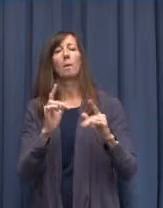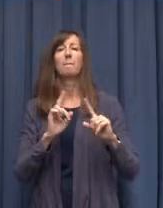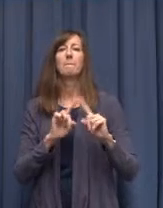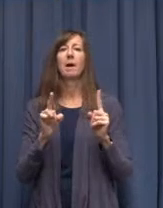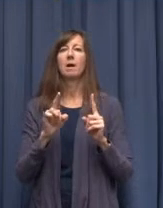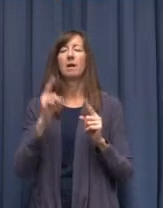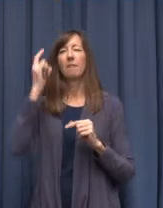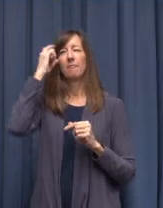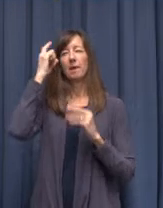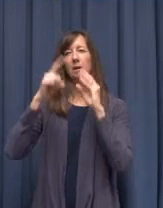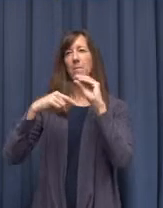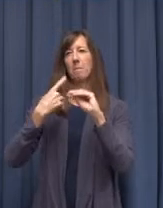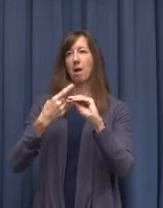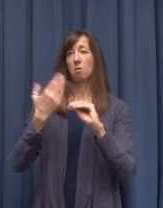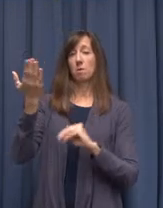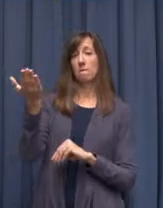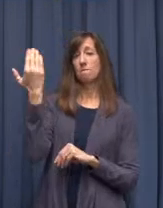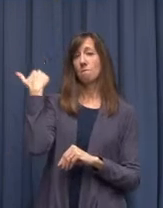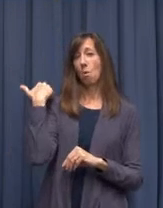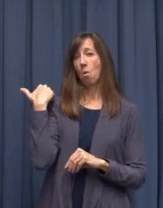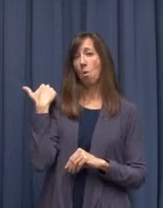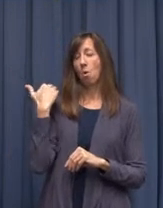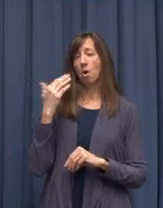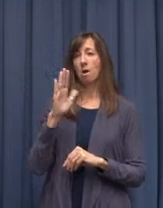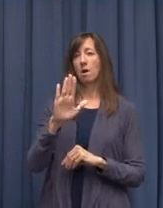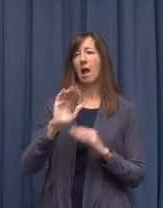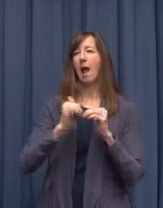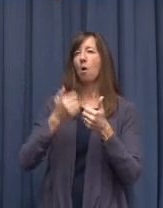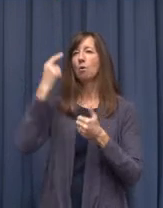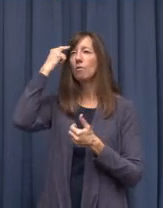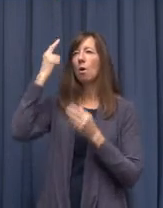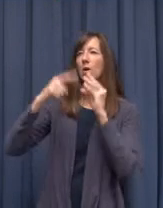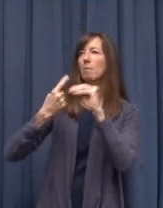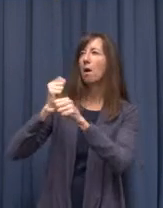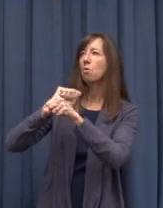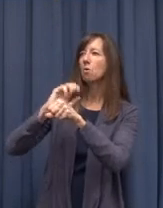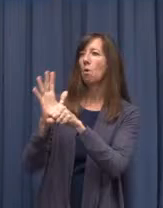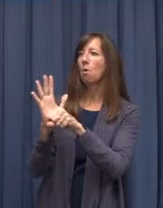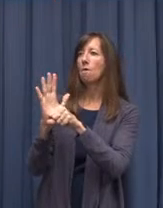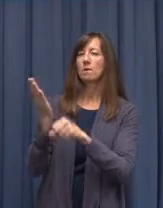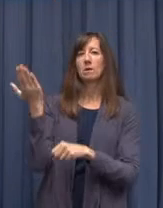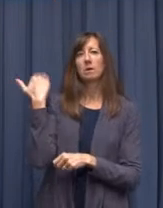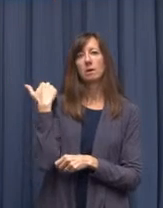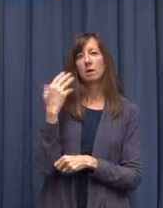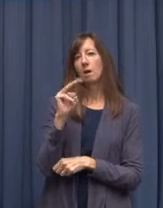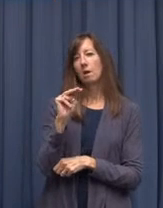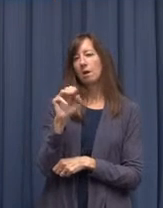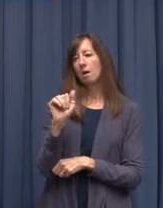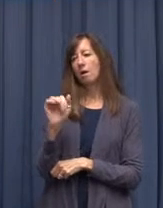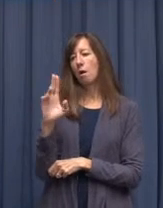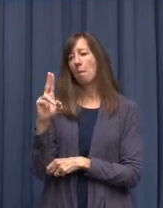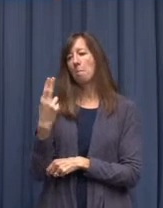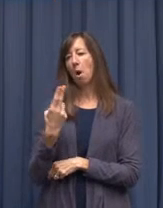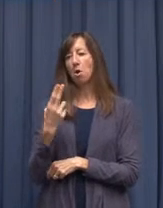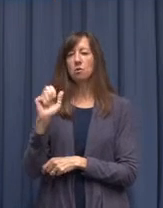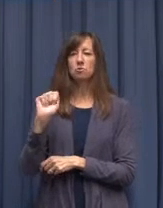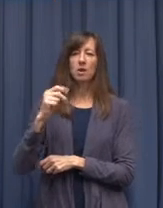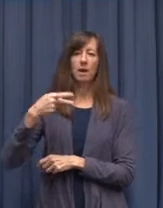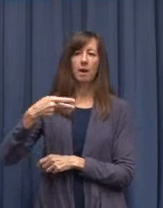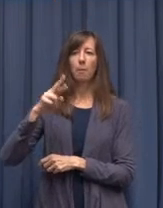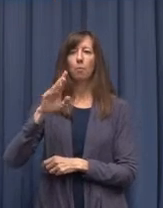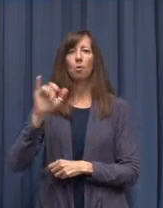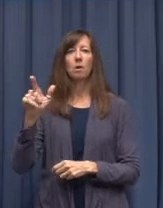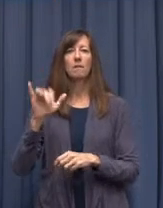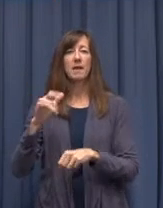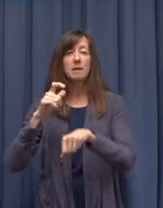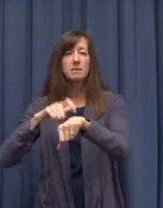where we were at mentally in the end of March and April. What were you doing and not doing then? If we